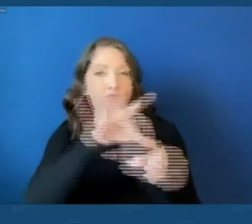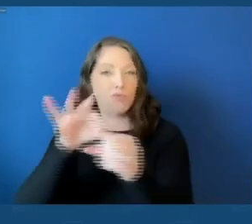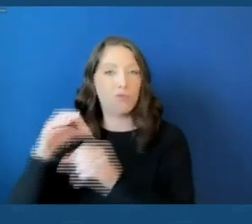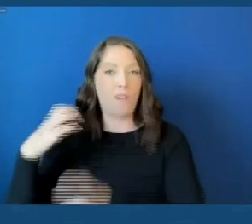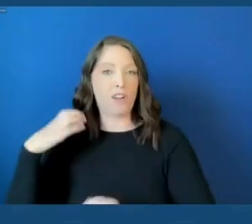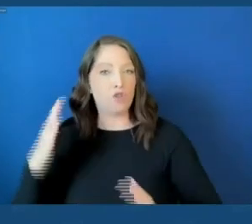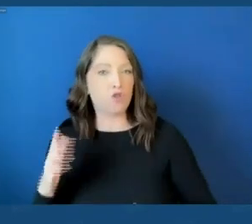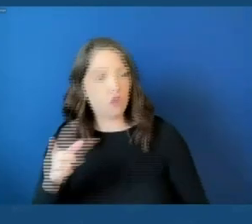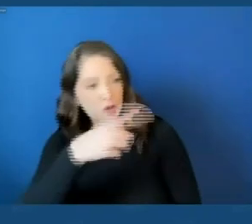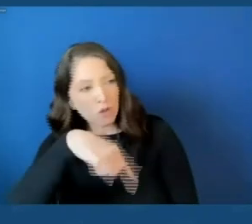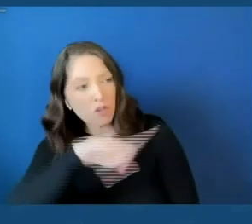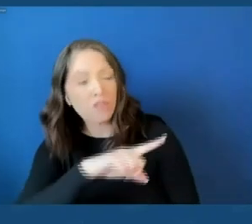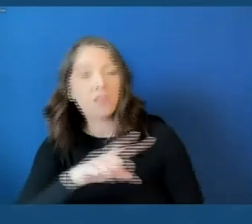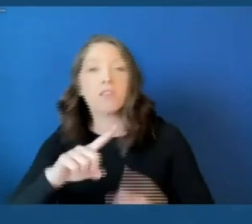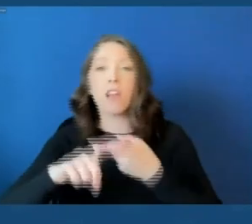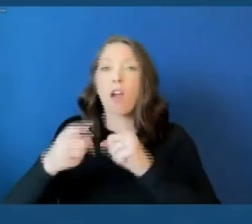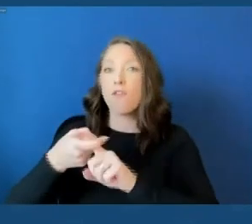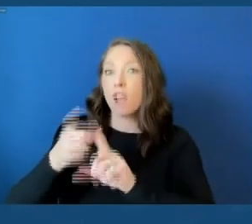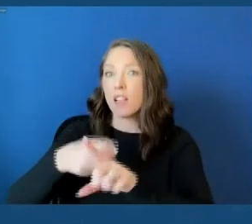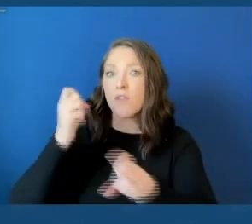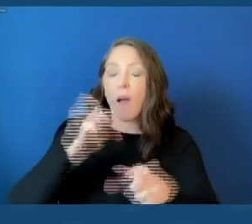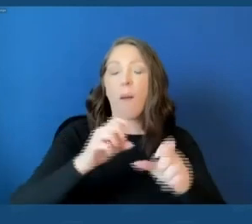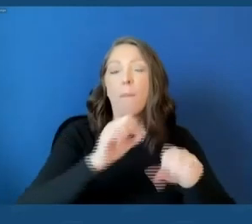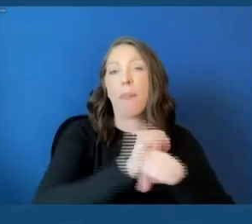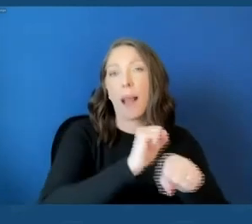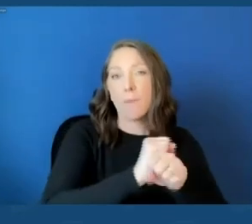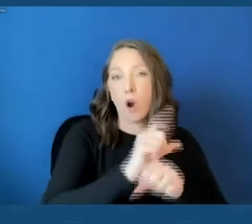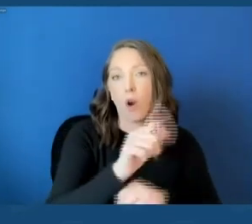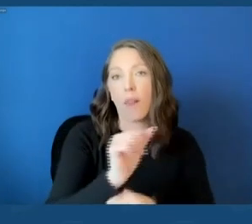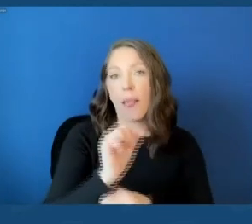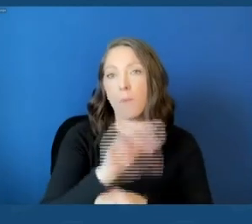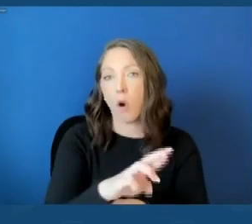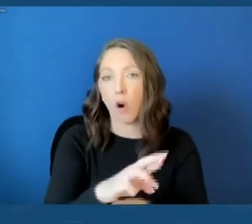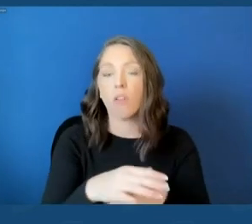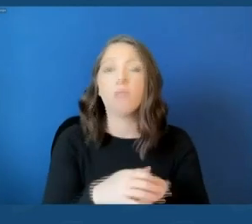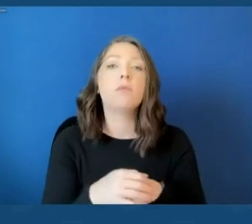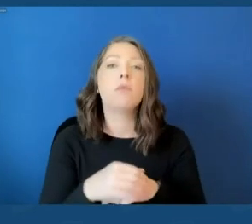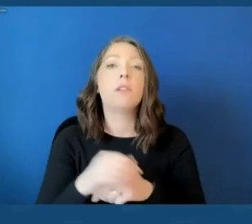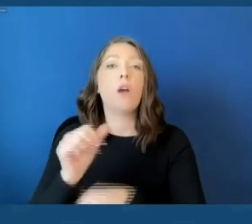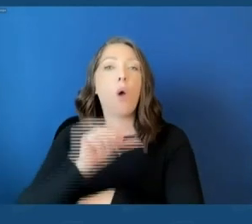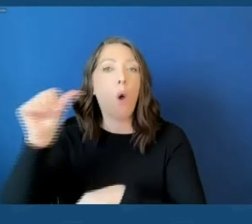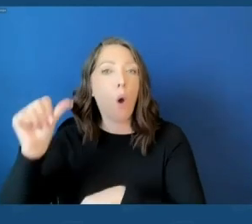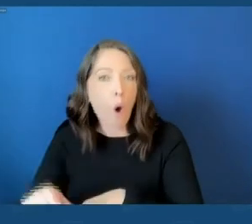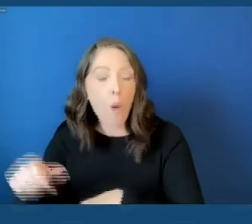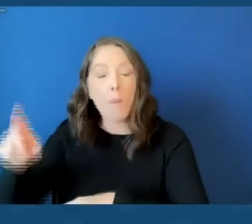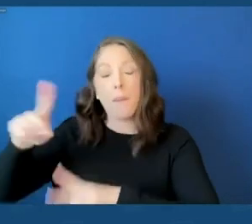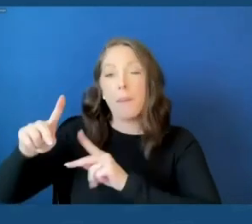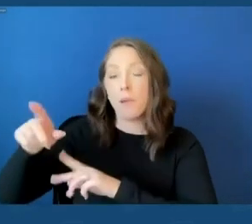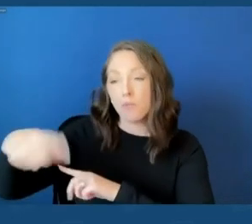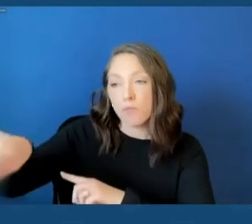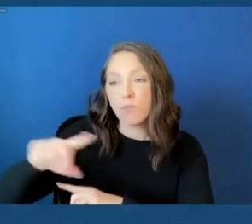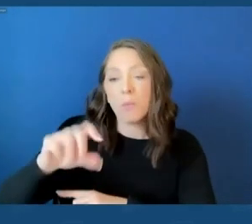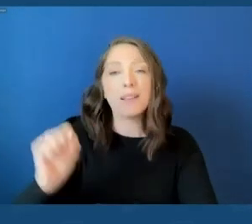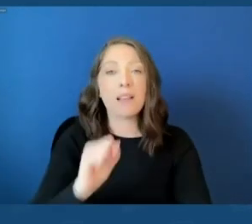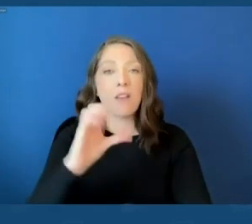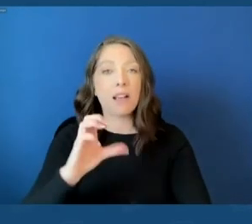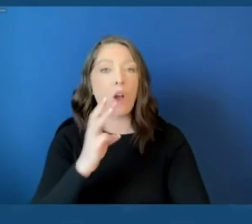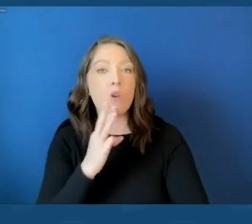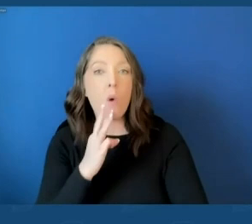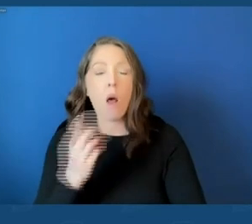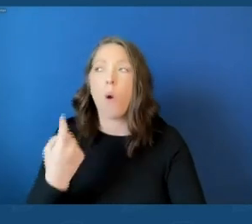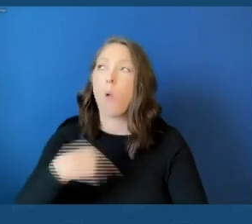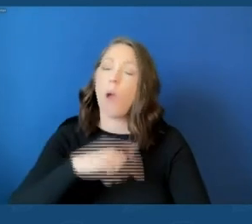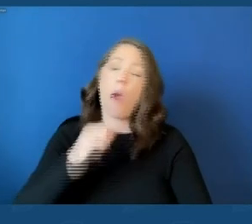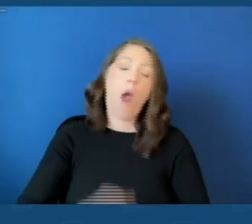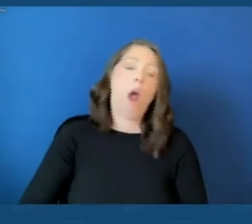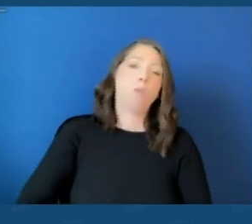our friends from Labor, and our Albany contingency. Suffolk County Water is so proud of leading